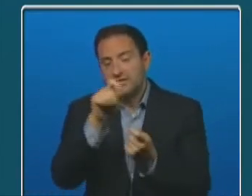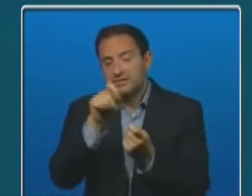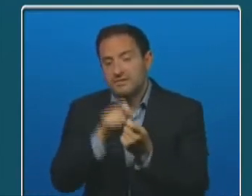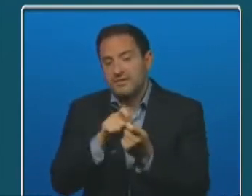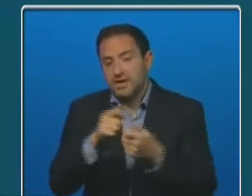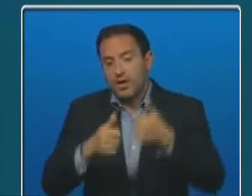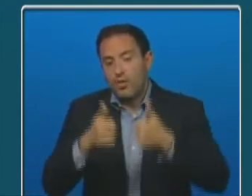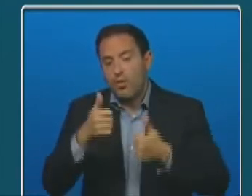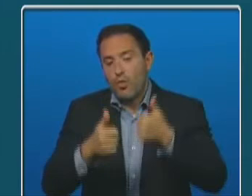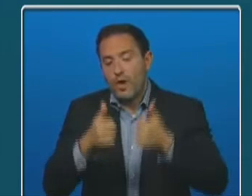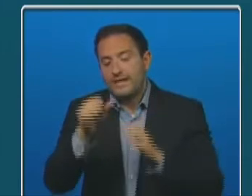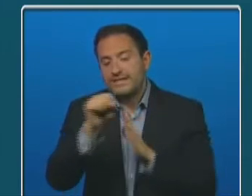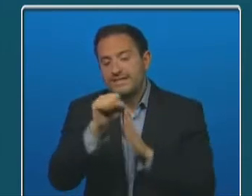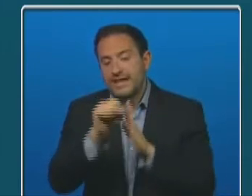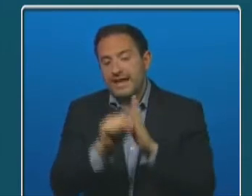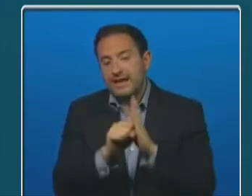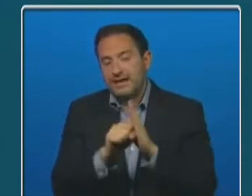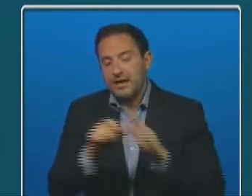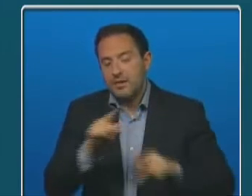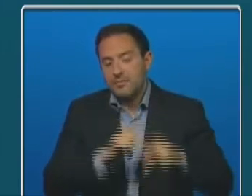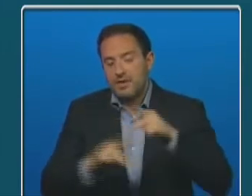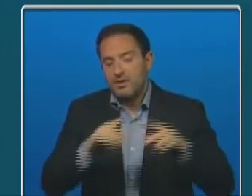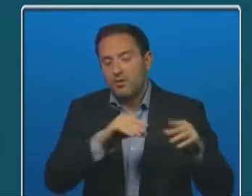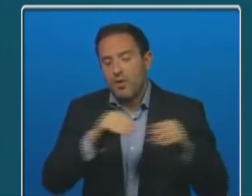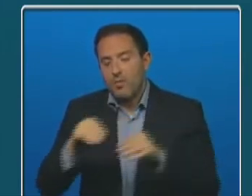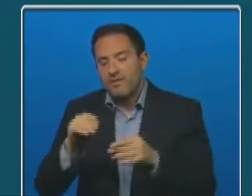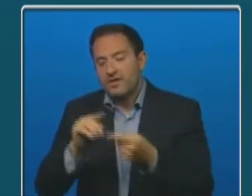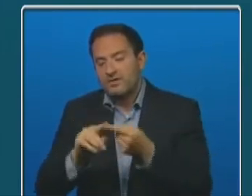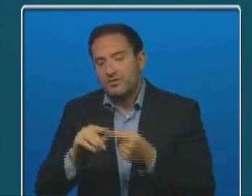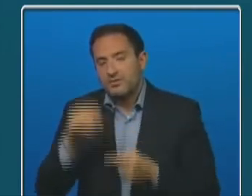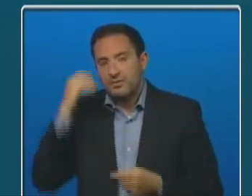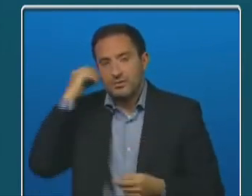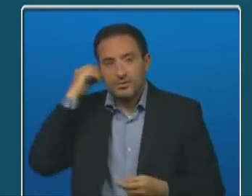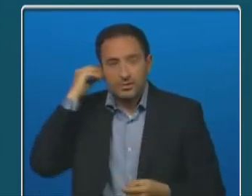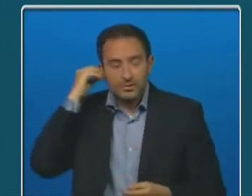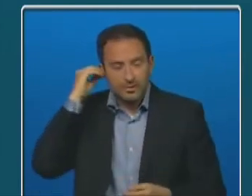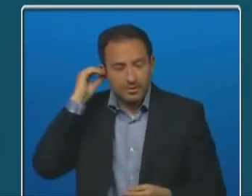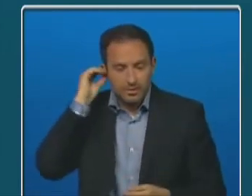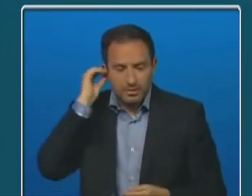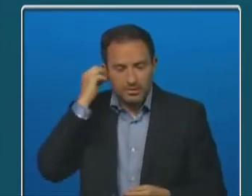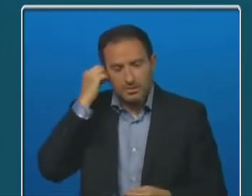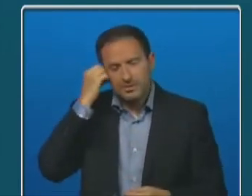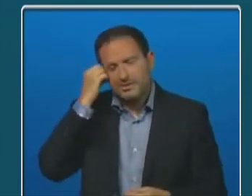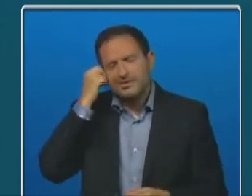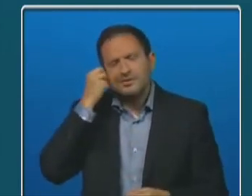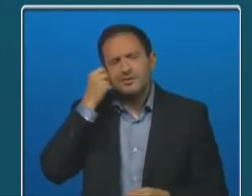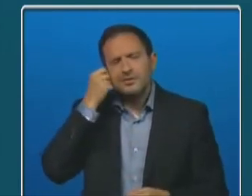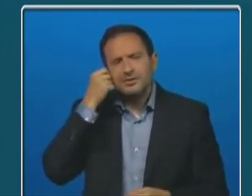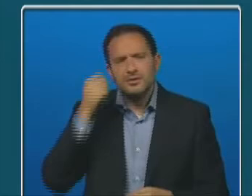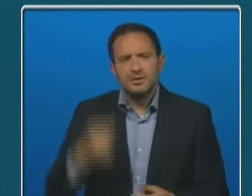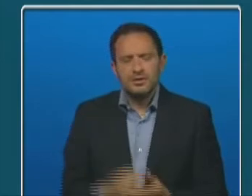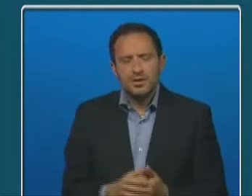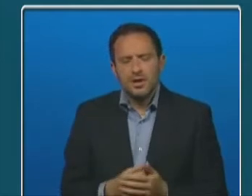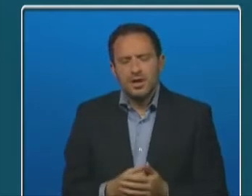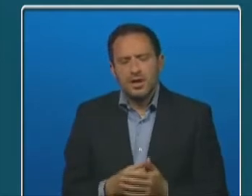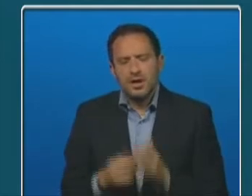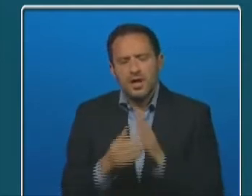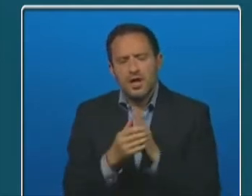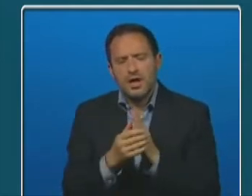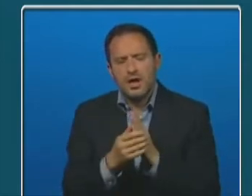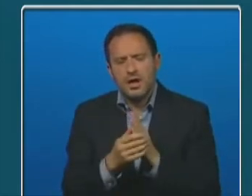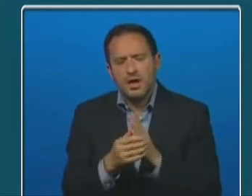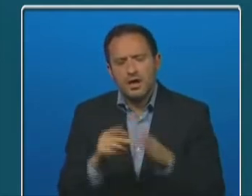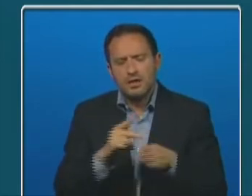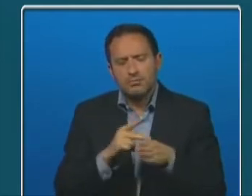which states people were moving to, but that's something that could be discussed with subject matter experts at the Census